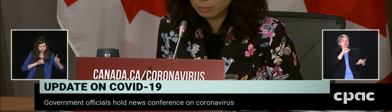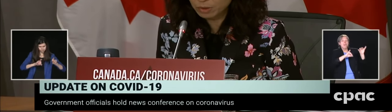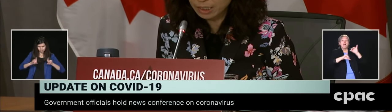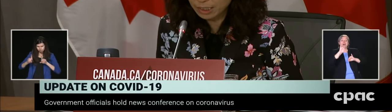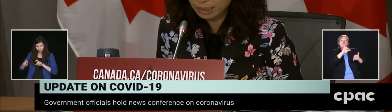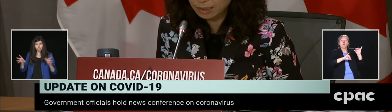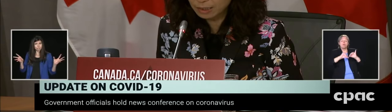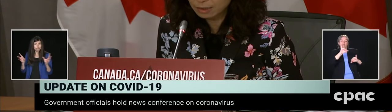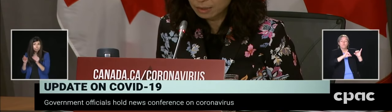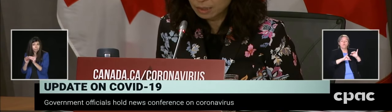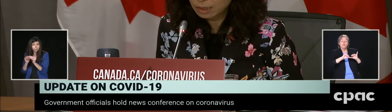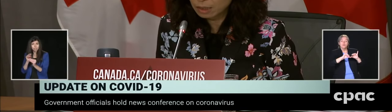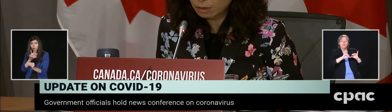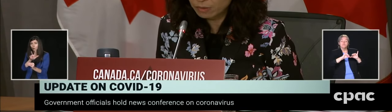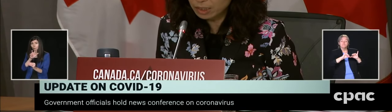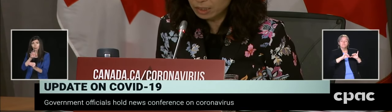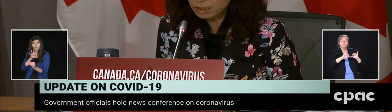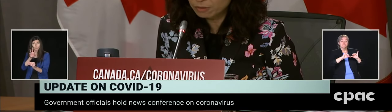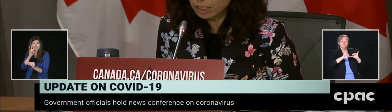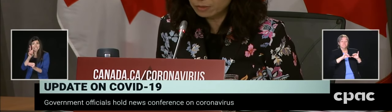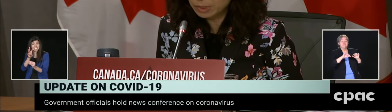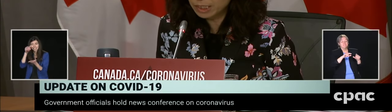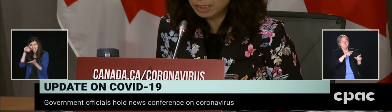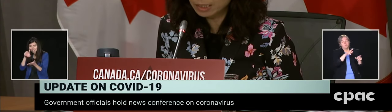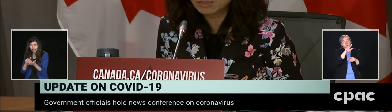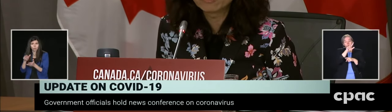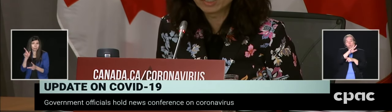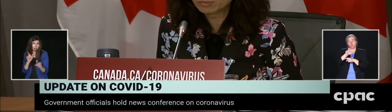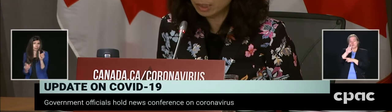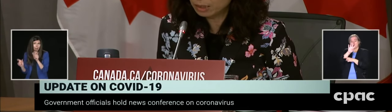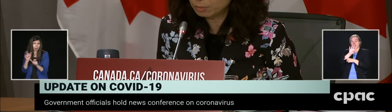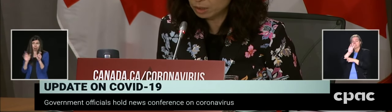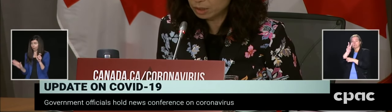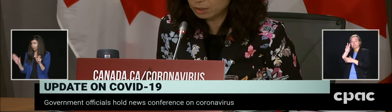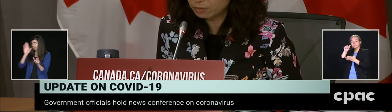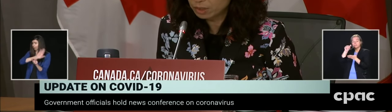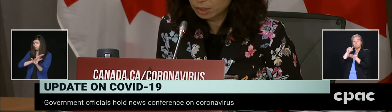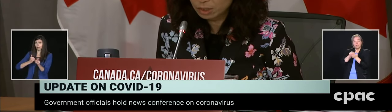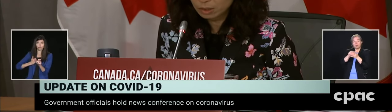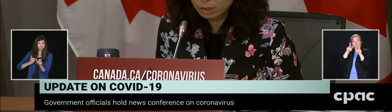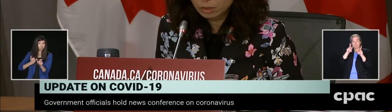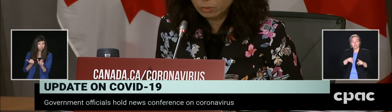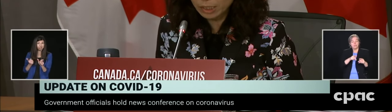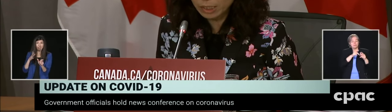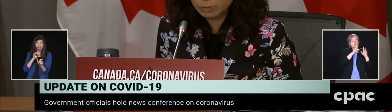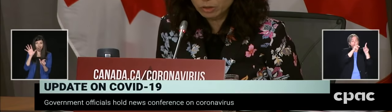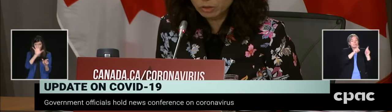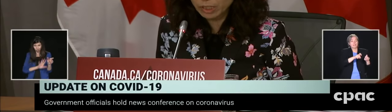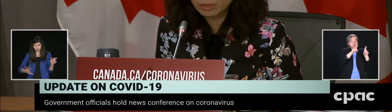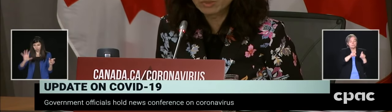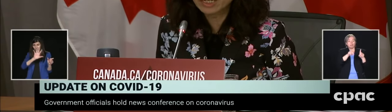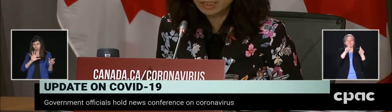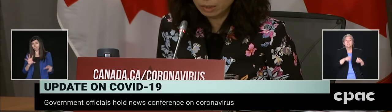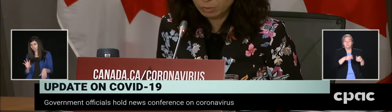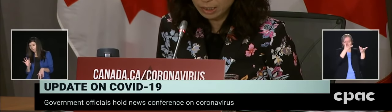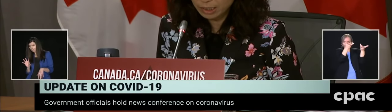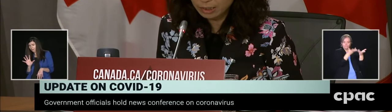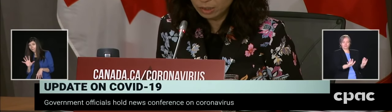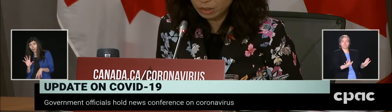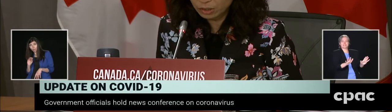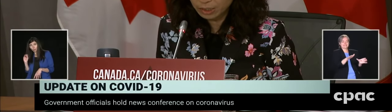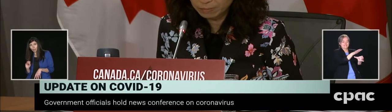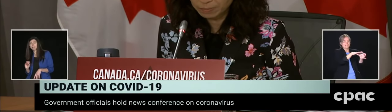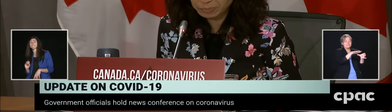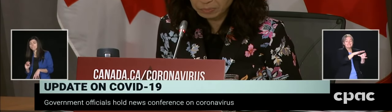346,000 people in Canada. Of these, 5% are confirmed as positive. So we are able to track where the spread